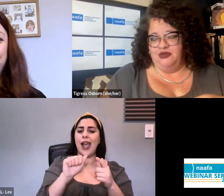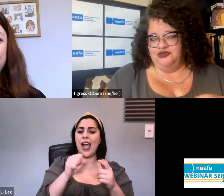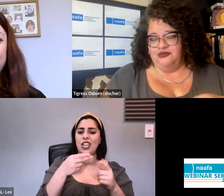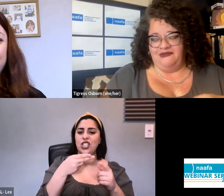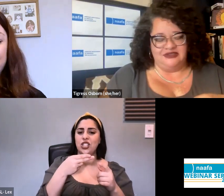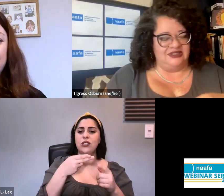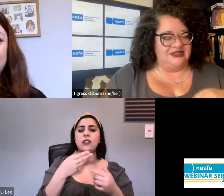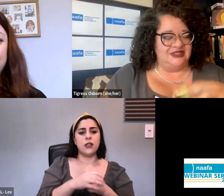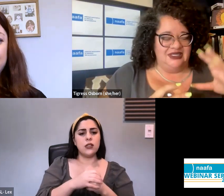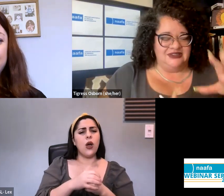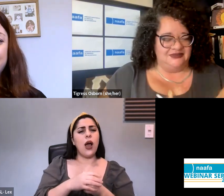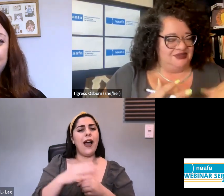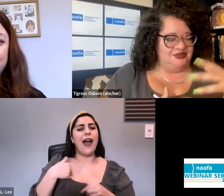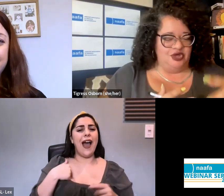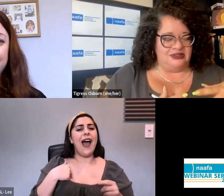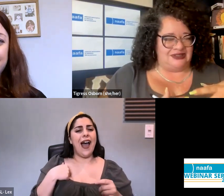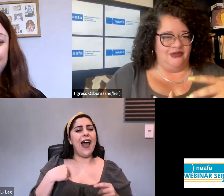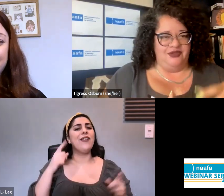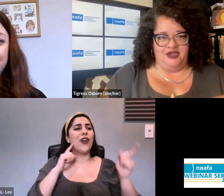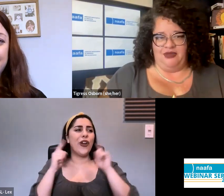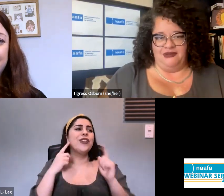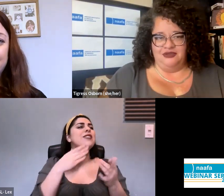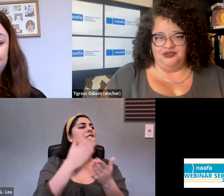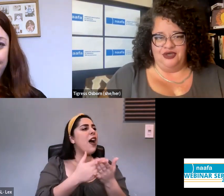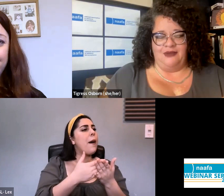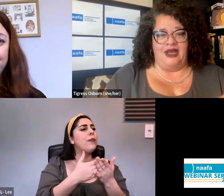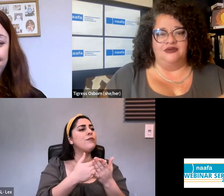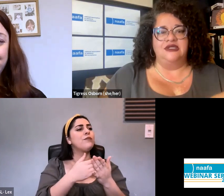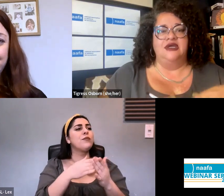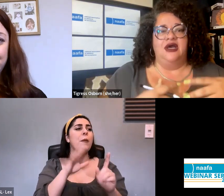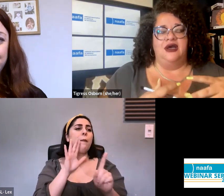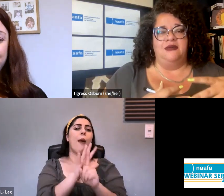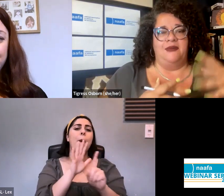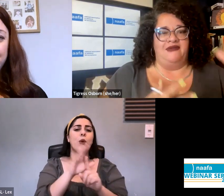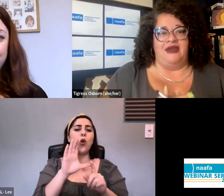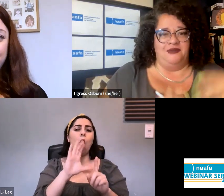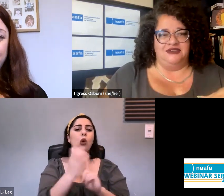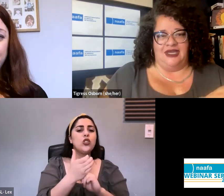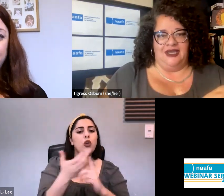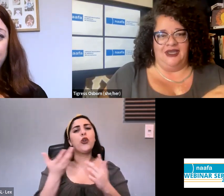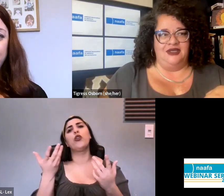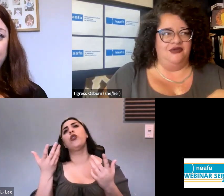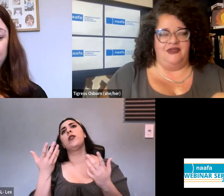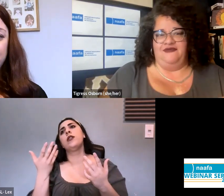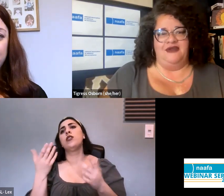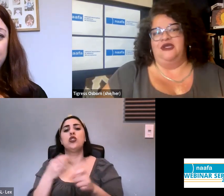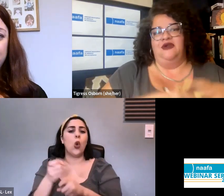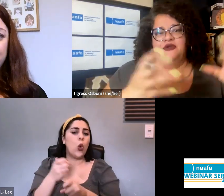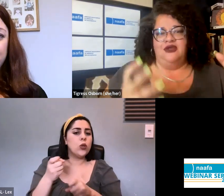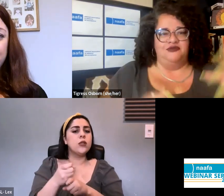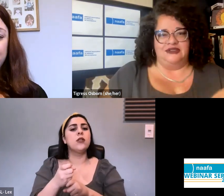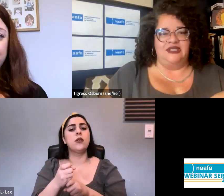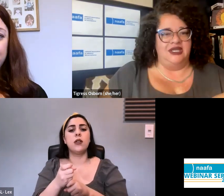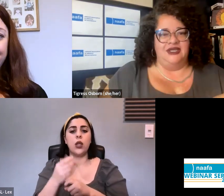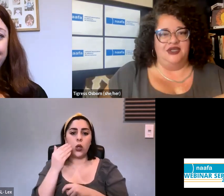some pop culture references, some jokes out there in pop culture about fat people dying and the family